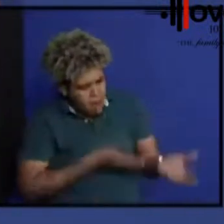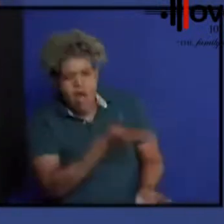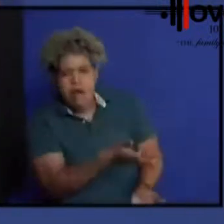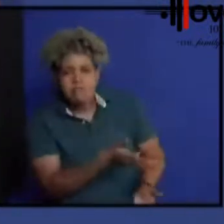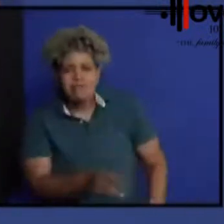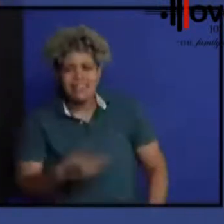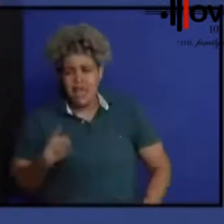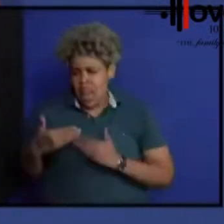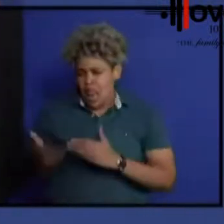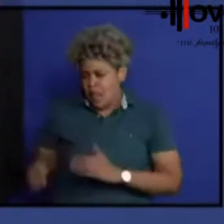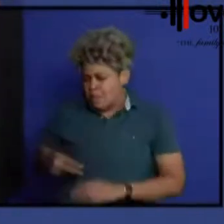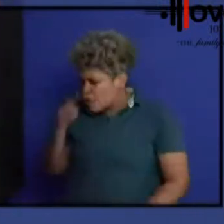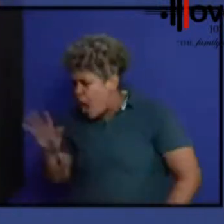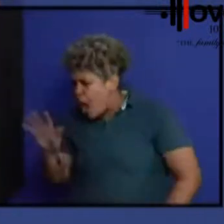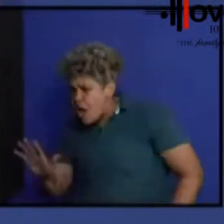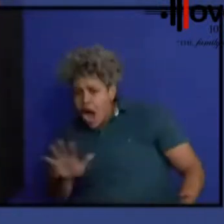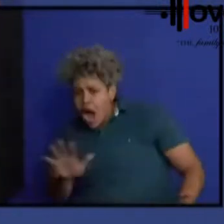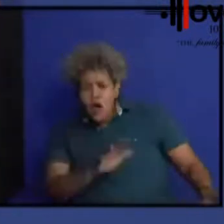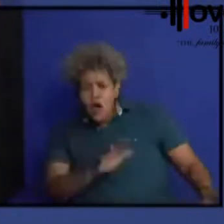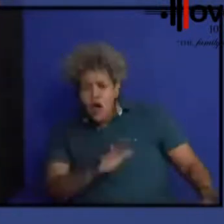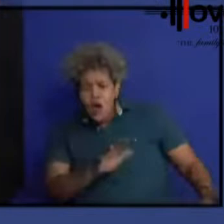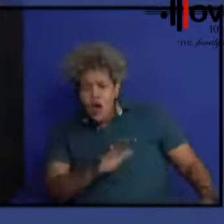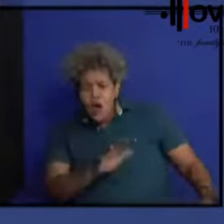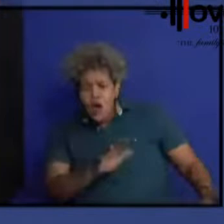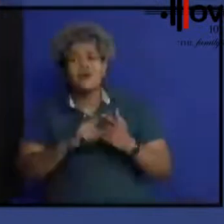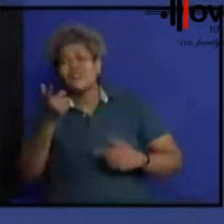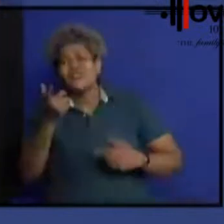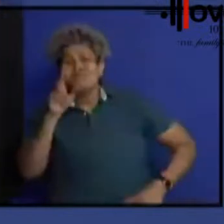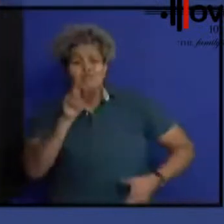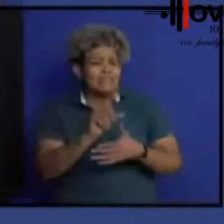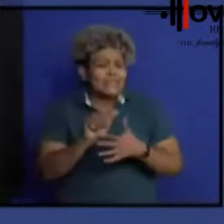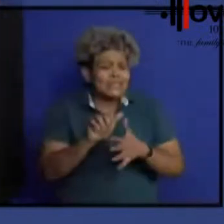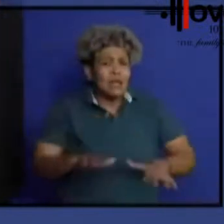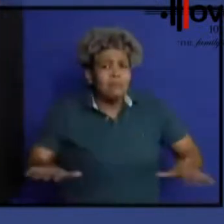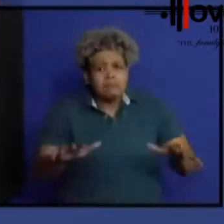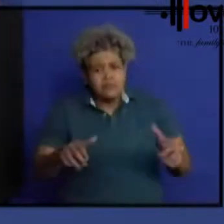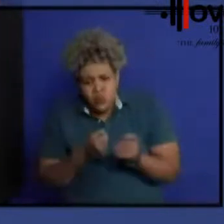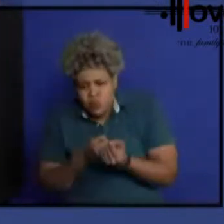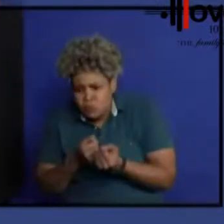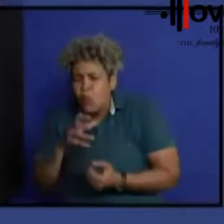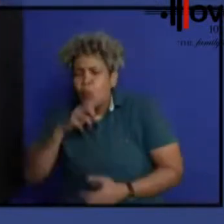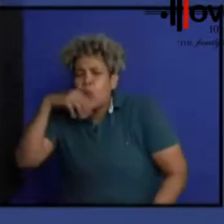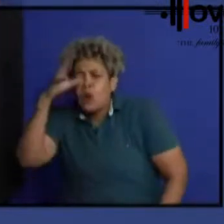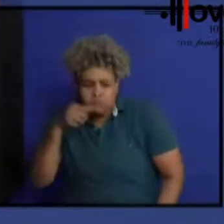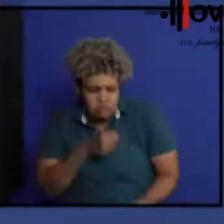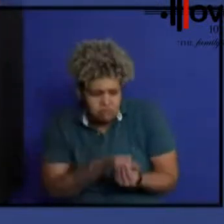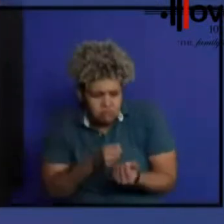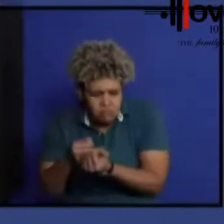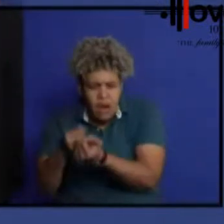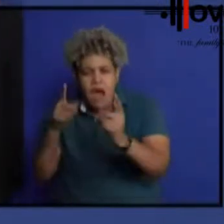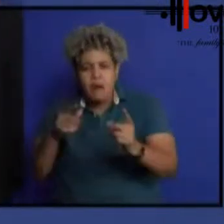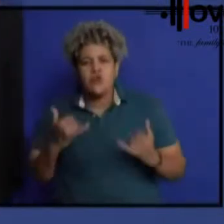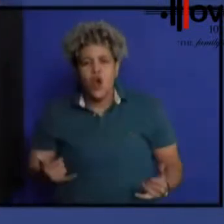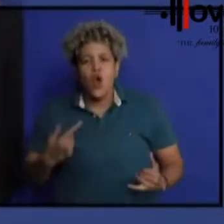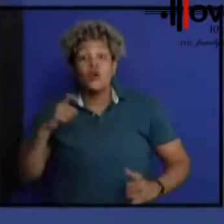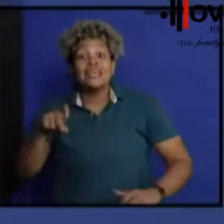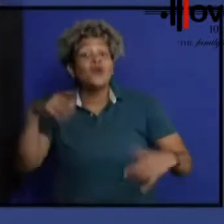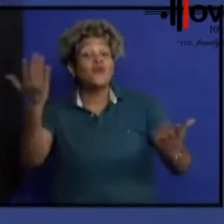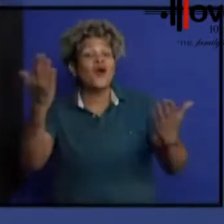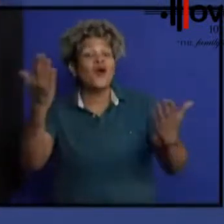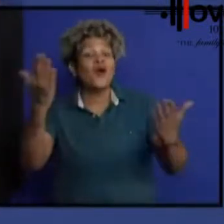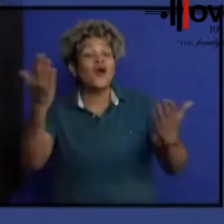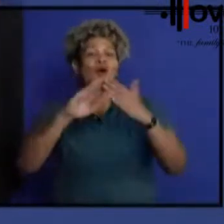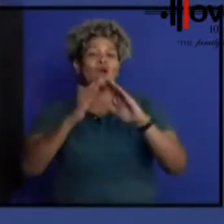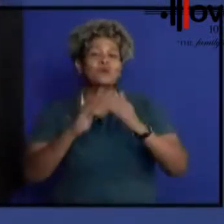our neighbor, the elderly and infirm. Now is the time that we need community. It